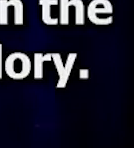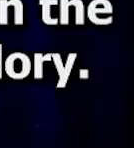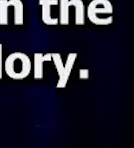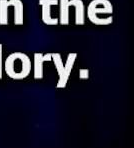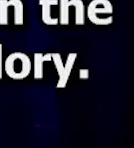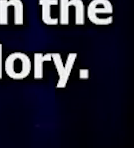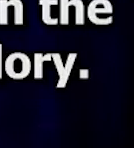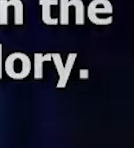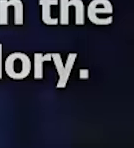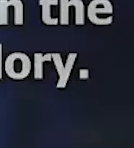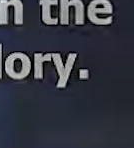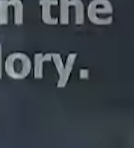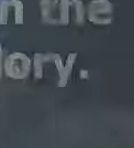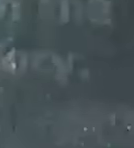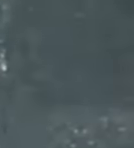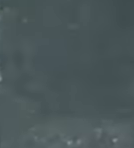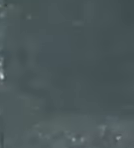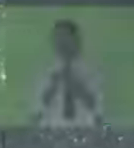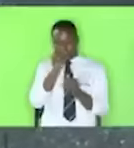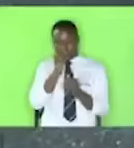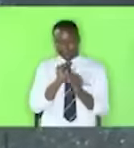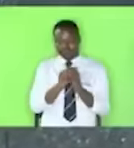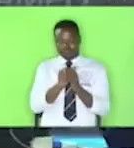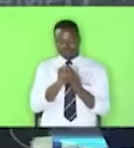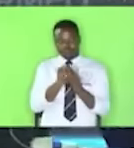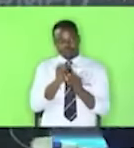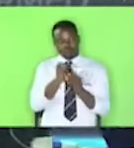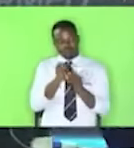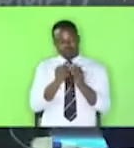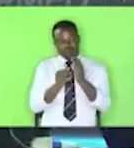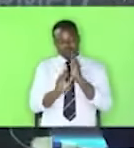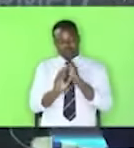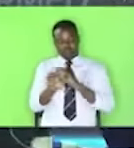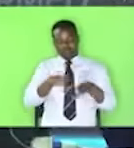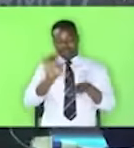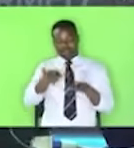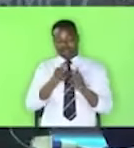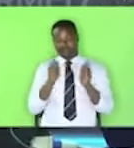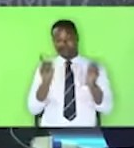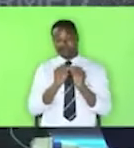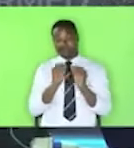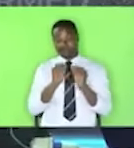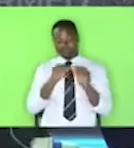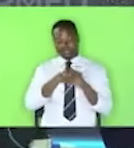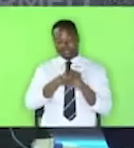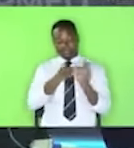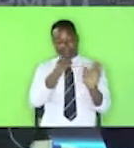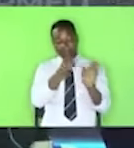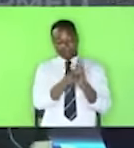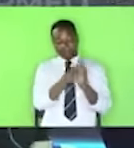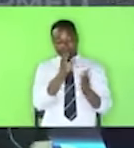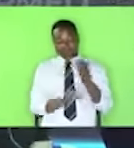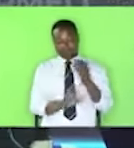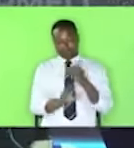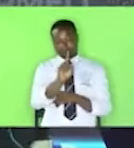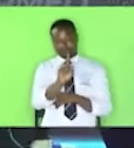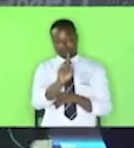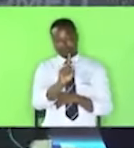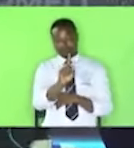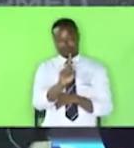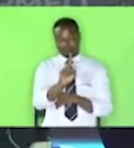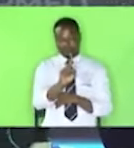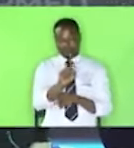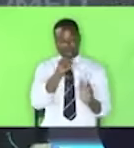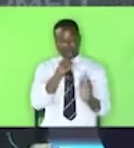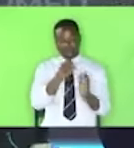of godliness, Paul says that is great. In Matthew chapter 1, Matthew takes